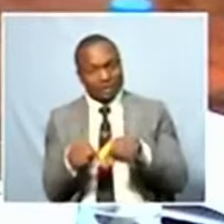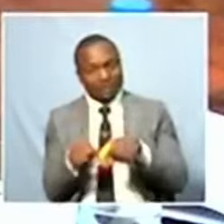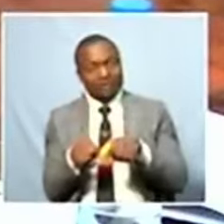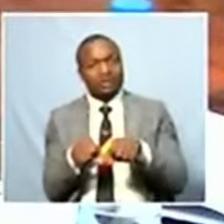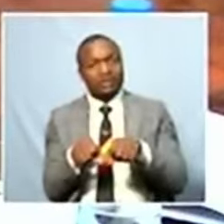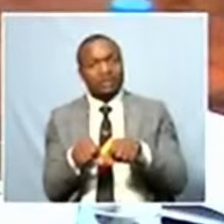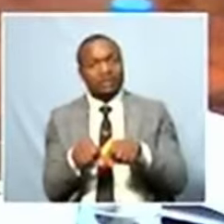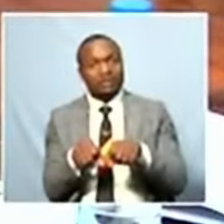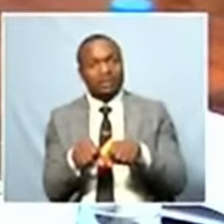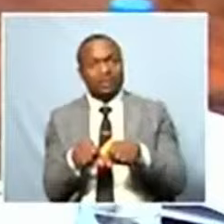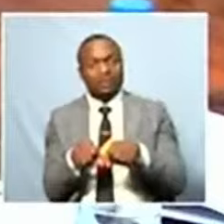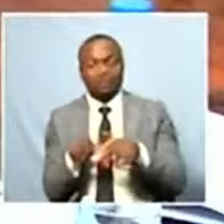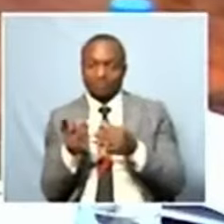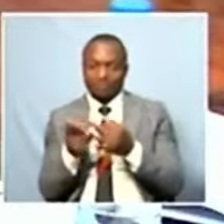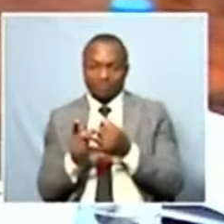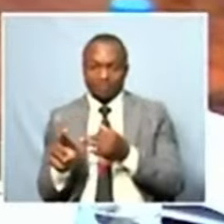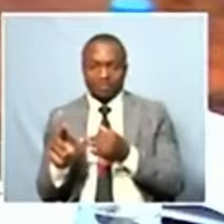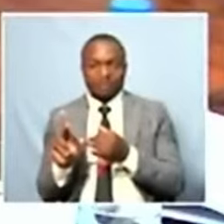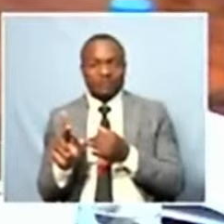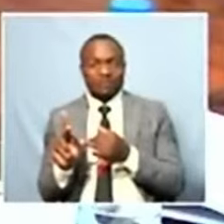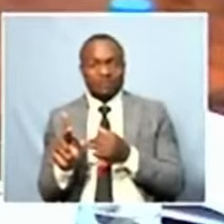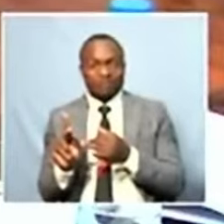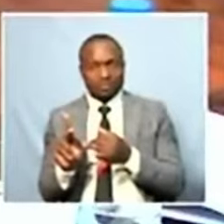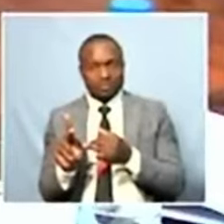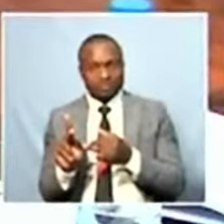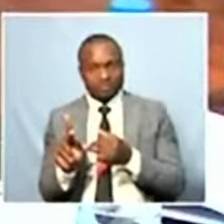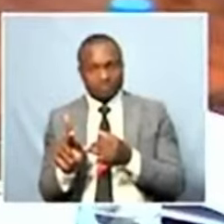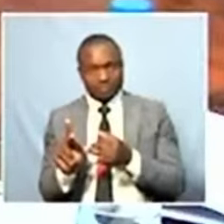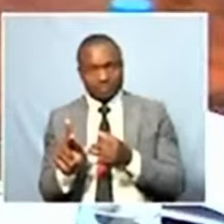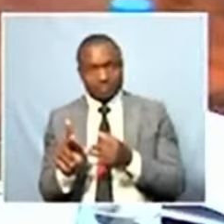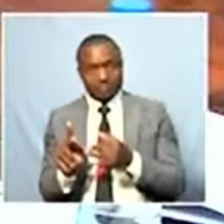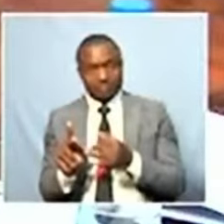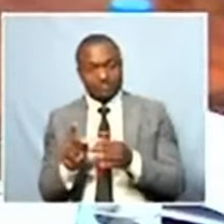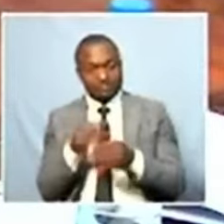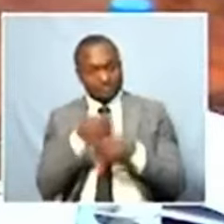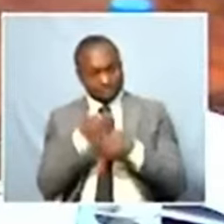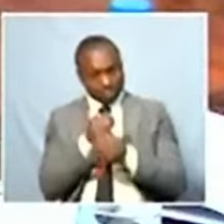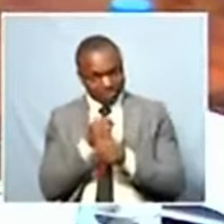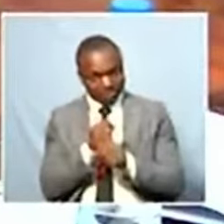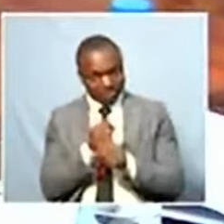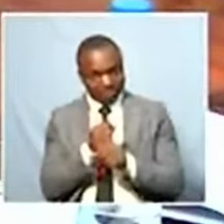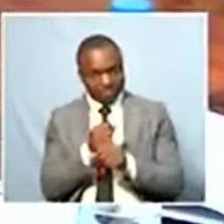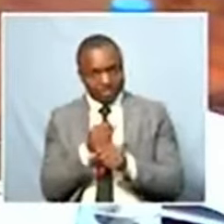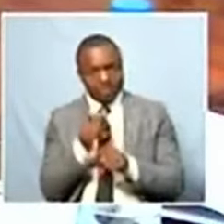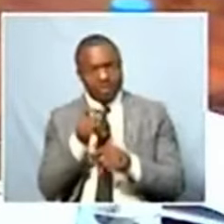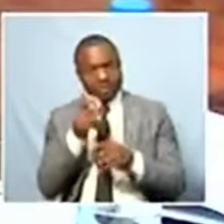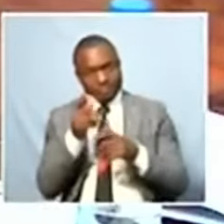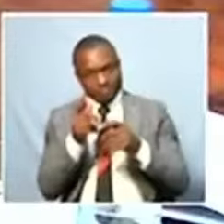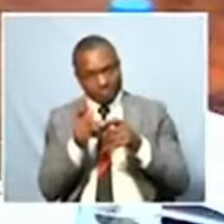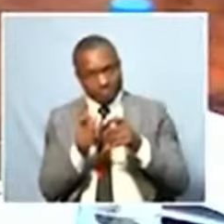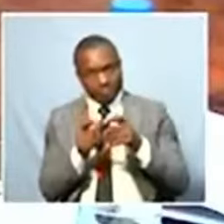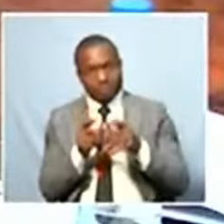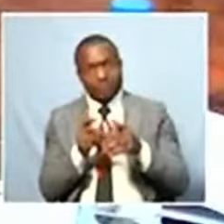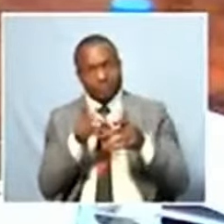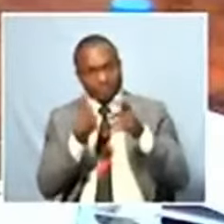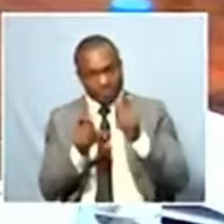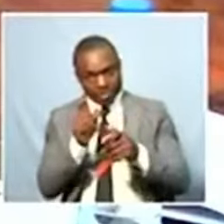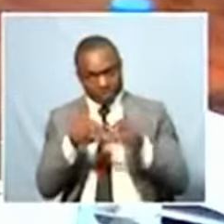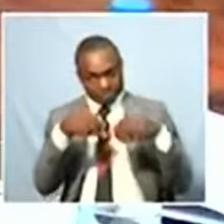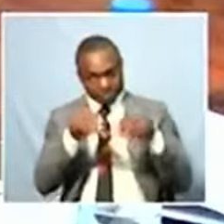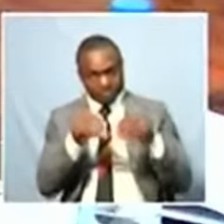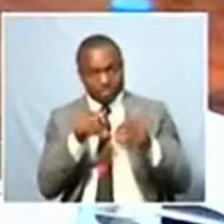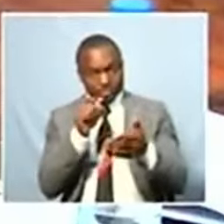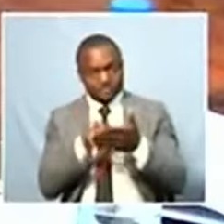it, pasteurization, and reconstitute it so that you form now the actual milk for sale. And this is where we wanted